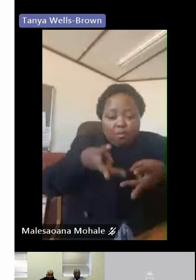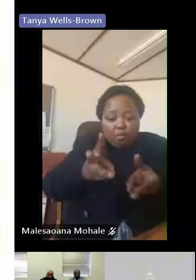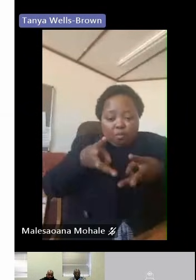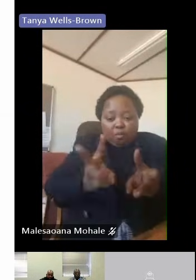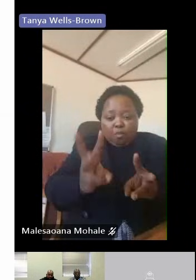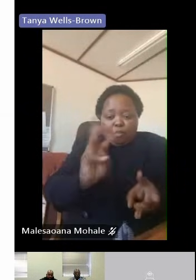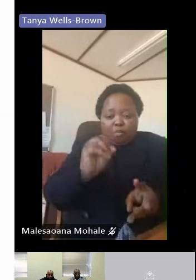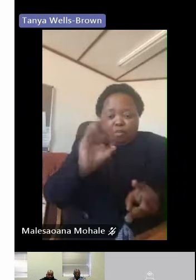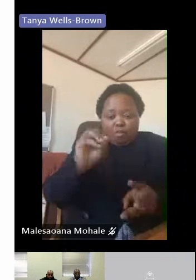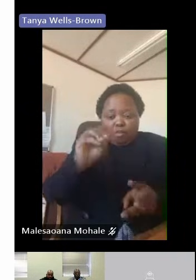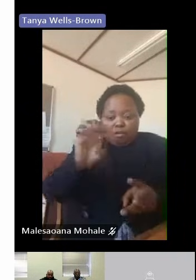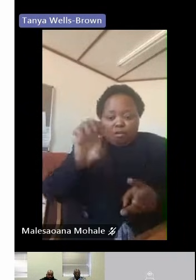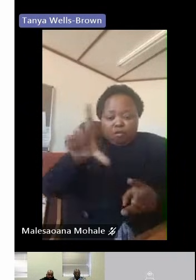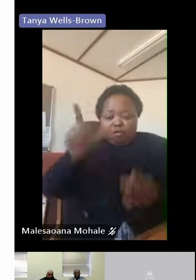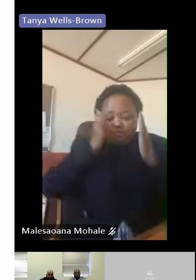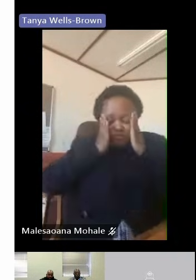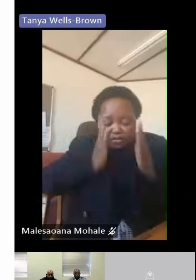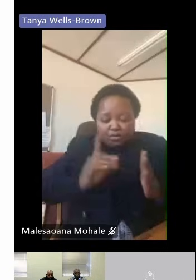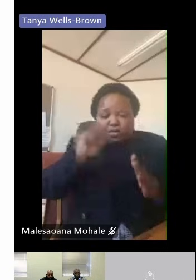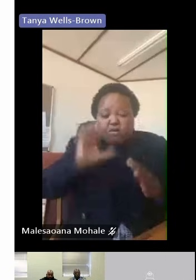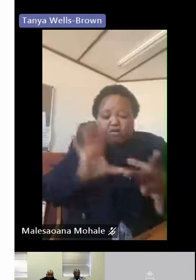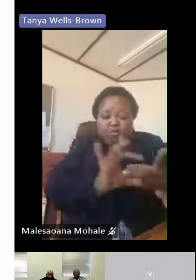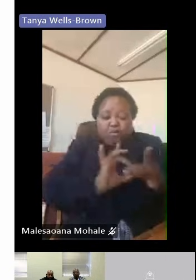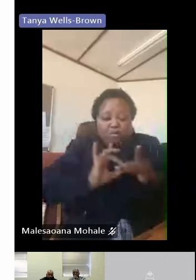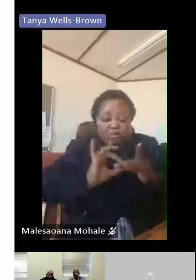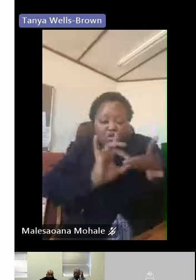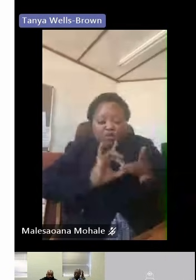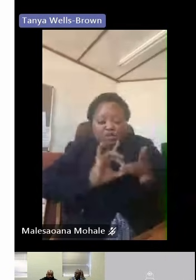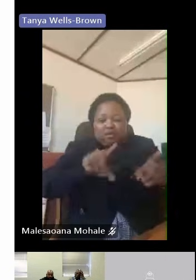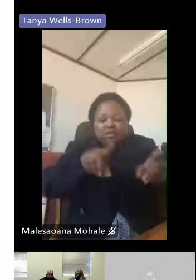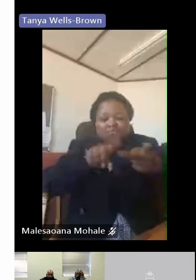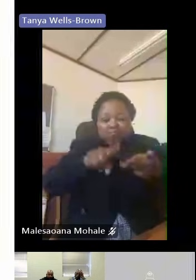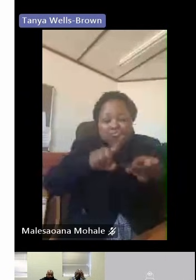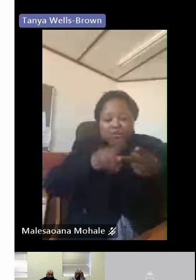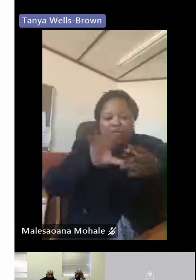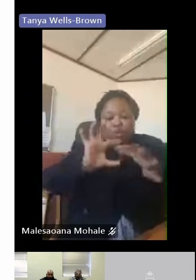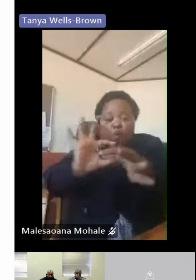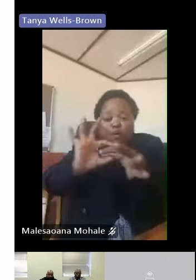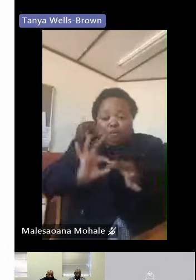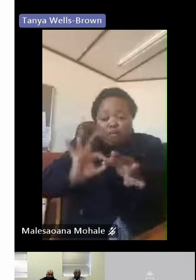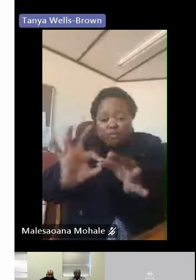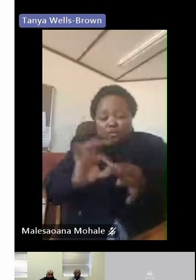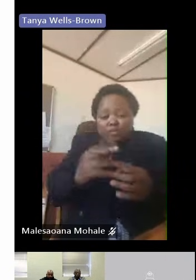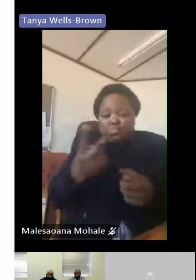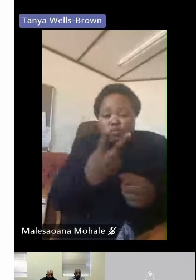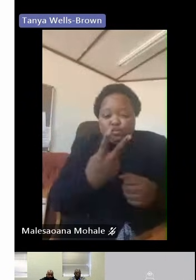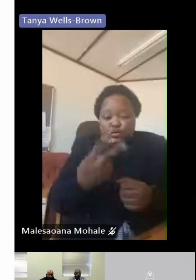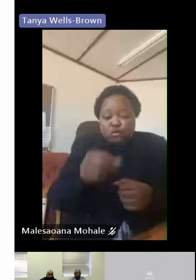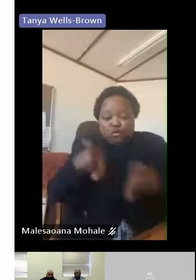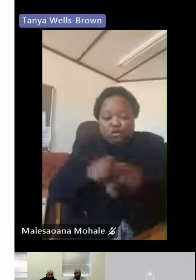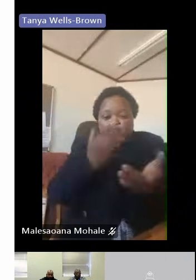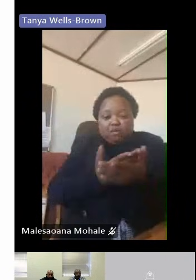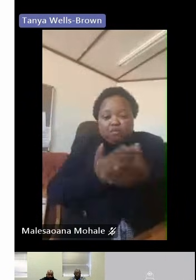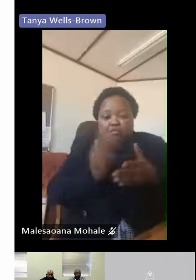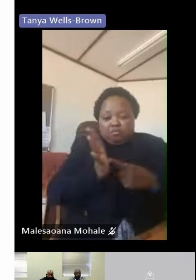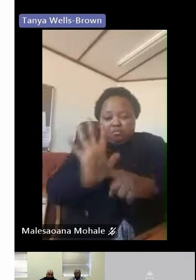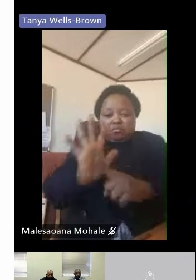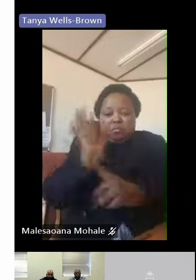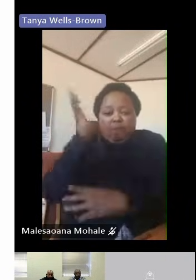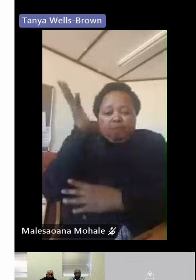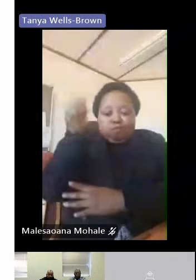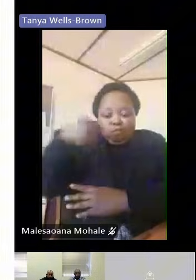and collaboration together. And I'll walk you through the elements of that later on in the presentation. And I also felt it was